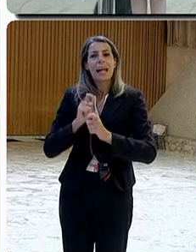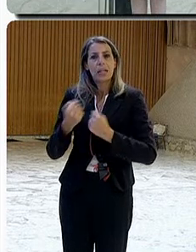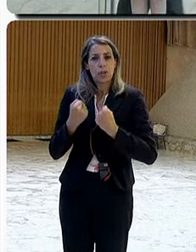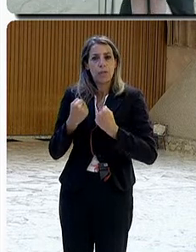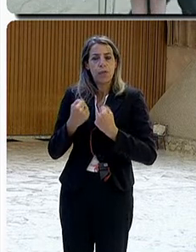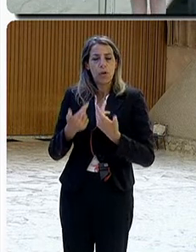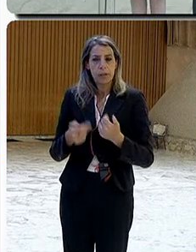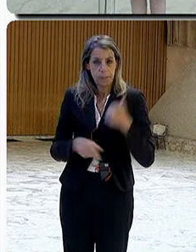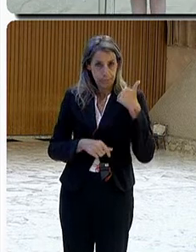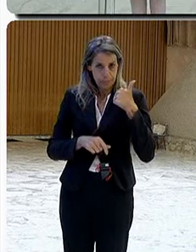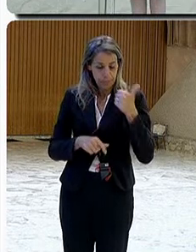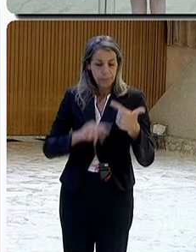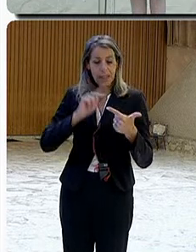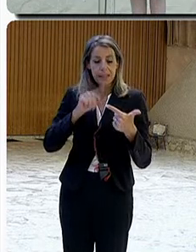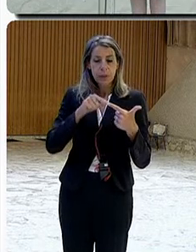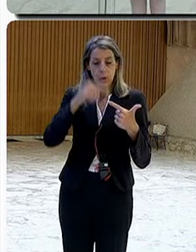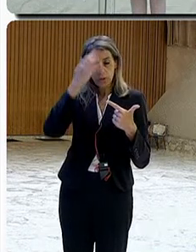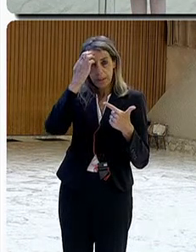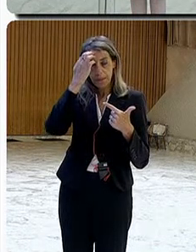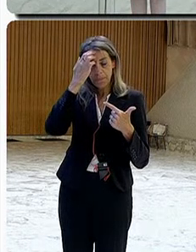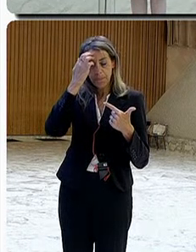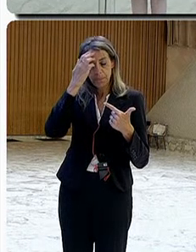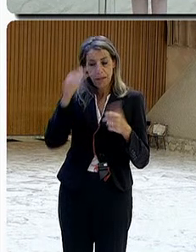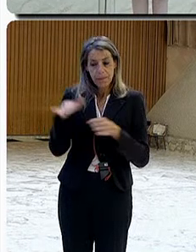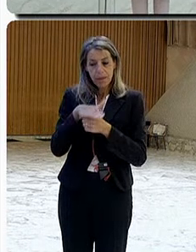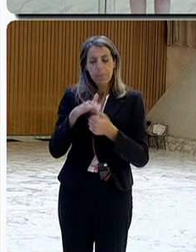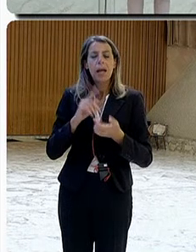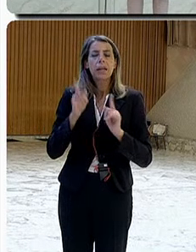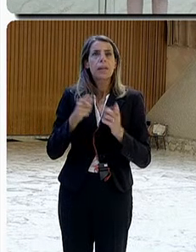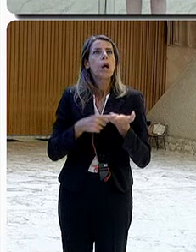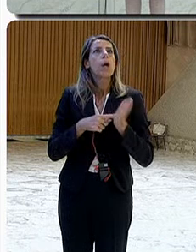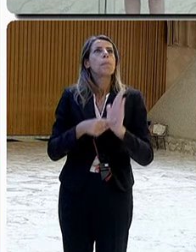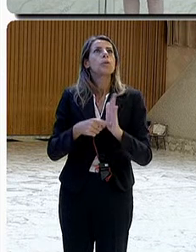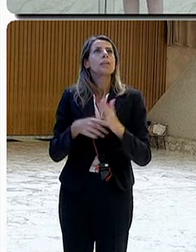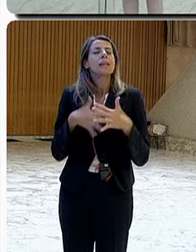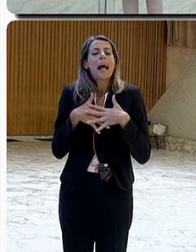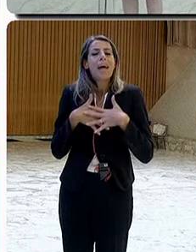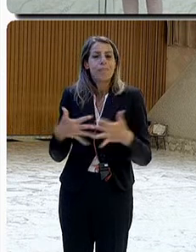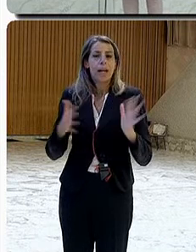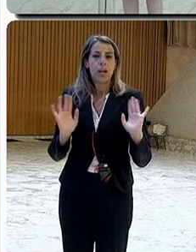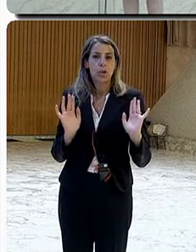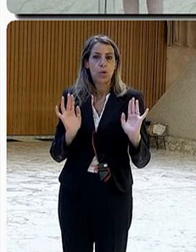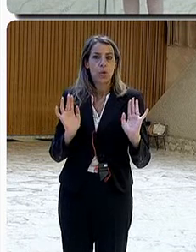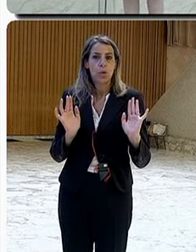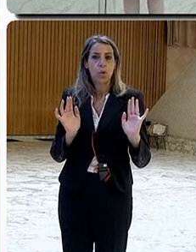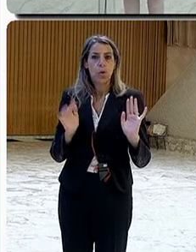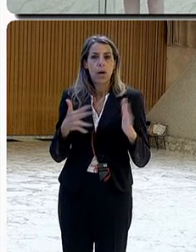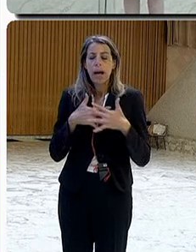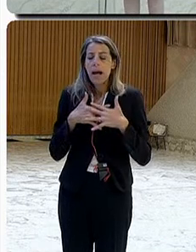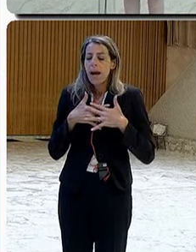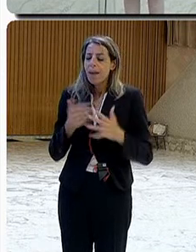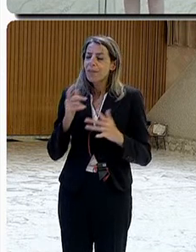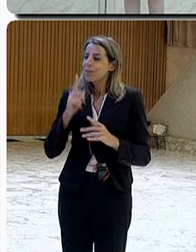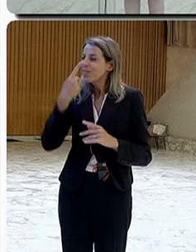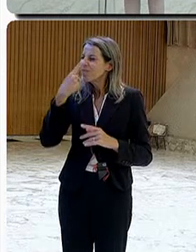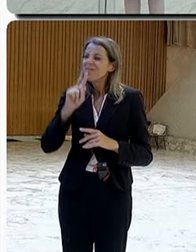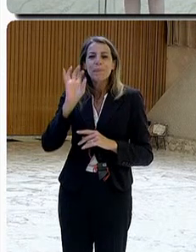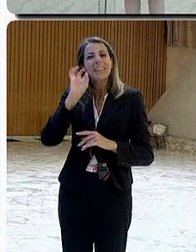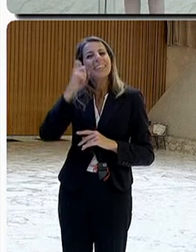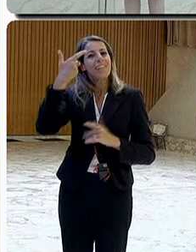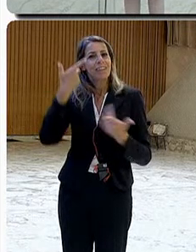Secondly, to exhibit extravagant affection and affirmation. Christ's love